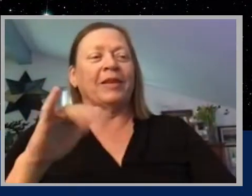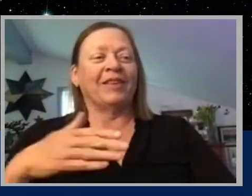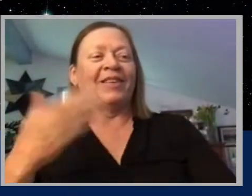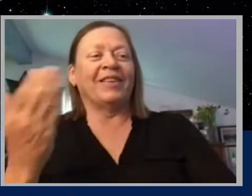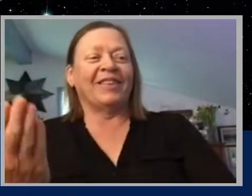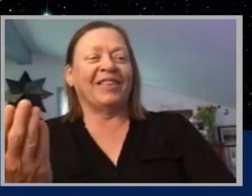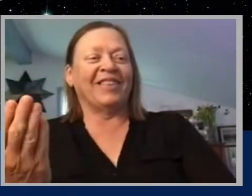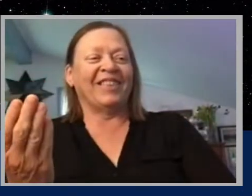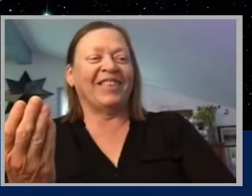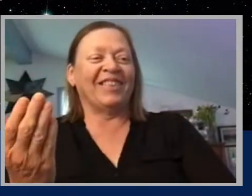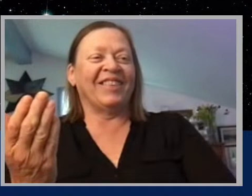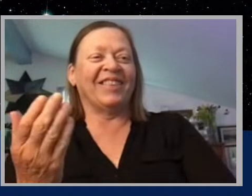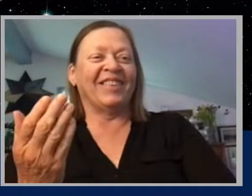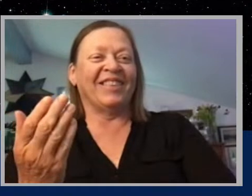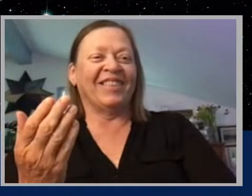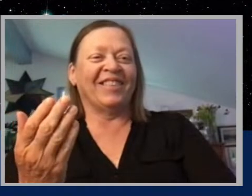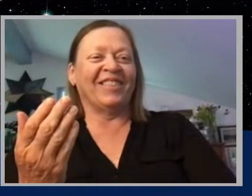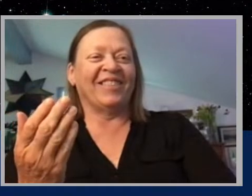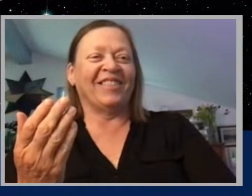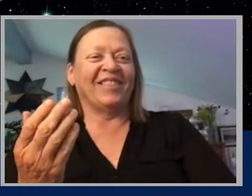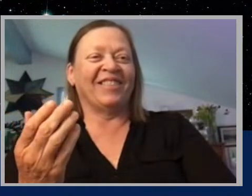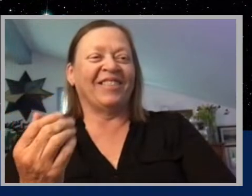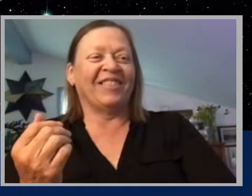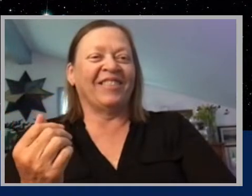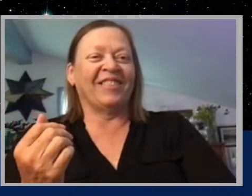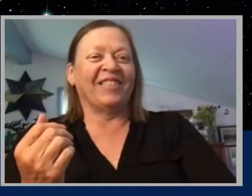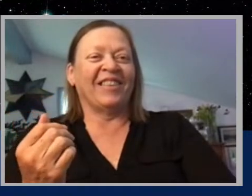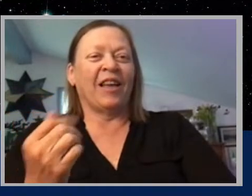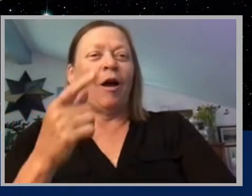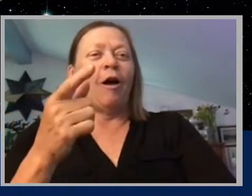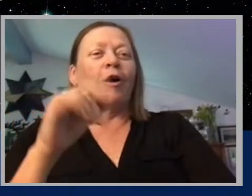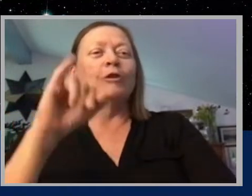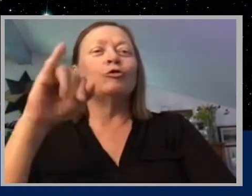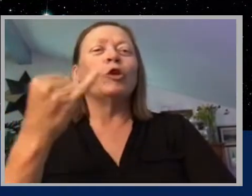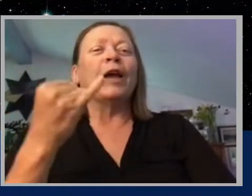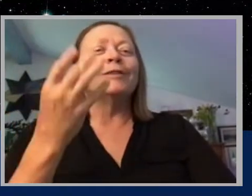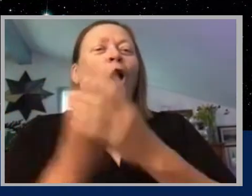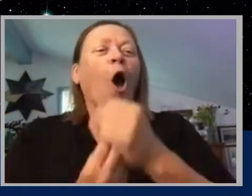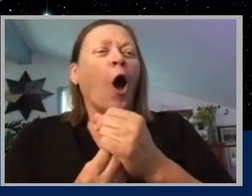Das, where'd you go? Oh, I disappeared. Sorry, I was going to